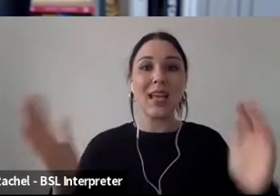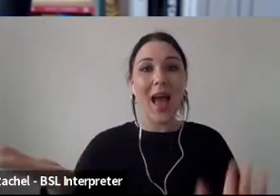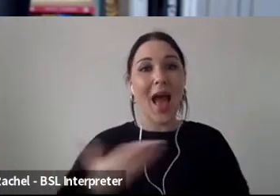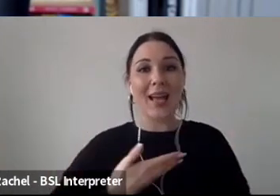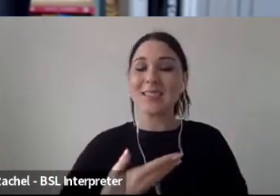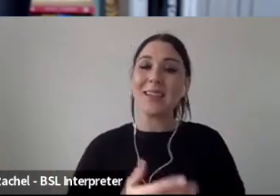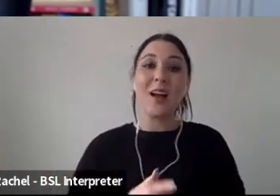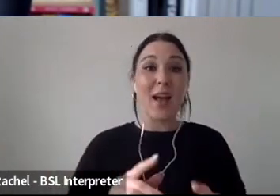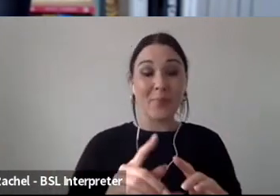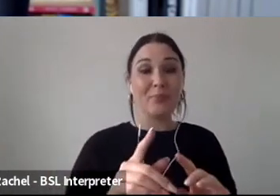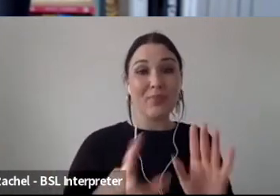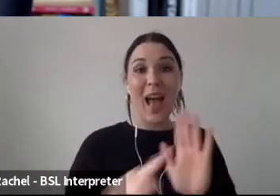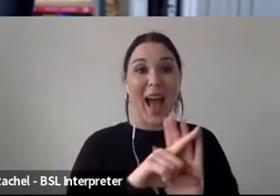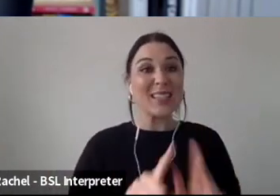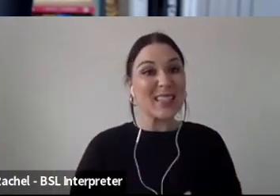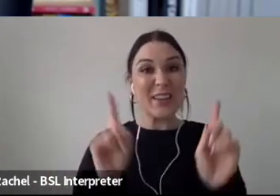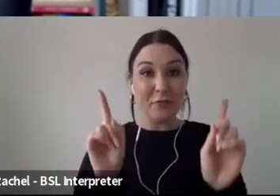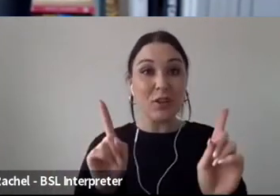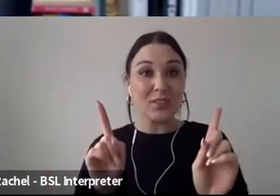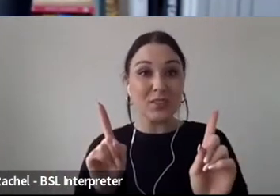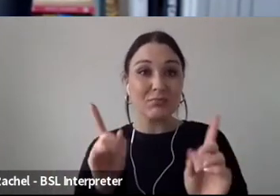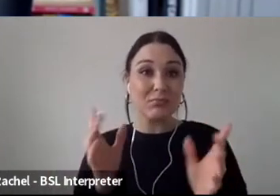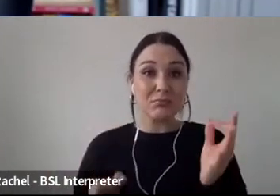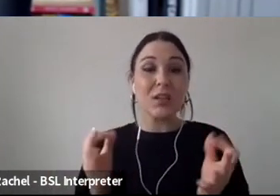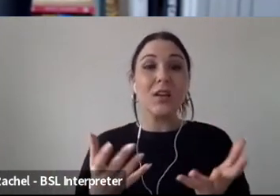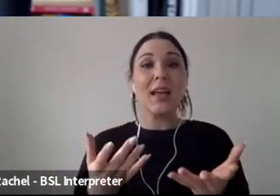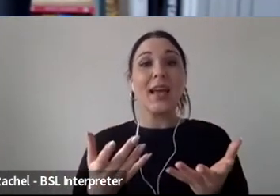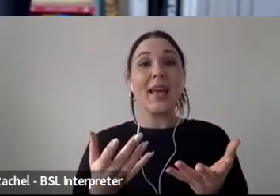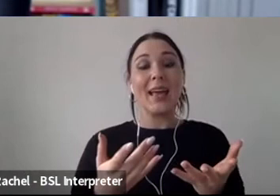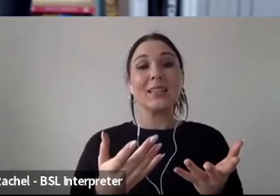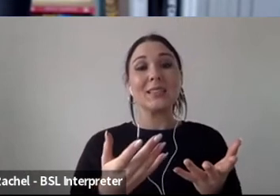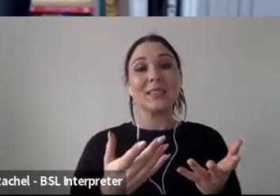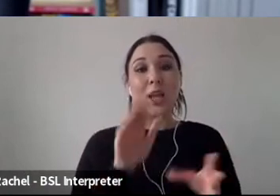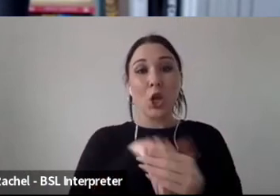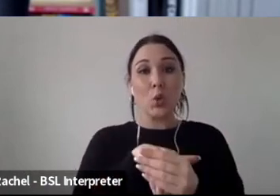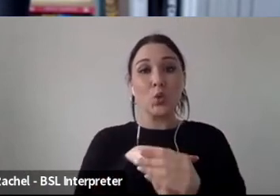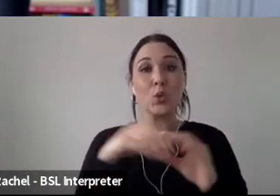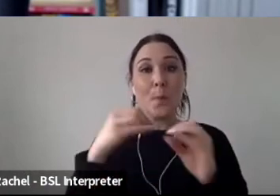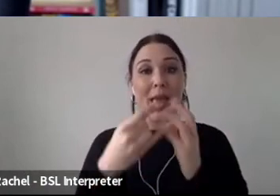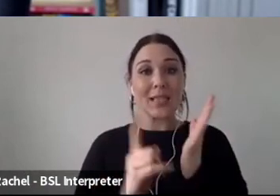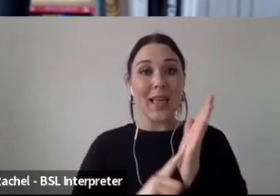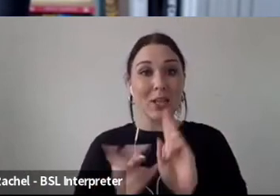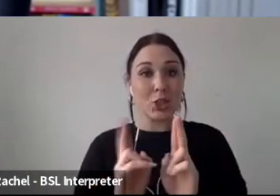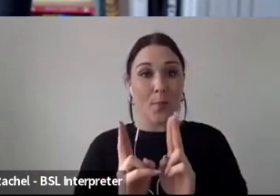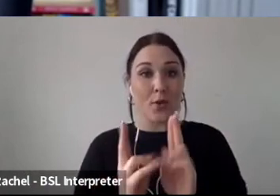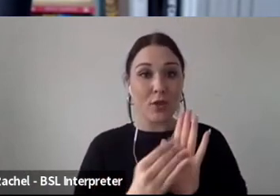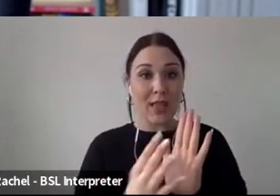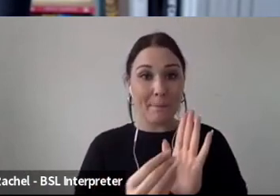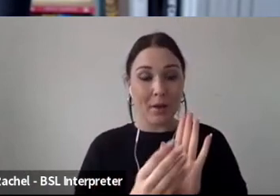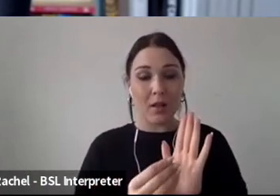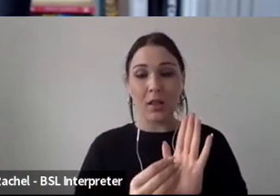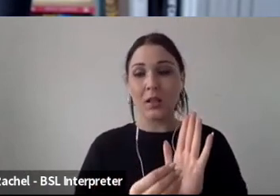want and what you need. So that includes British Sign Language interpreter, for example, or it might